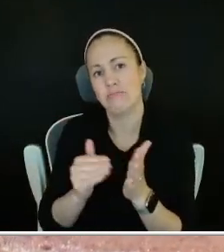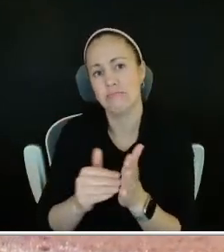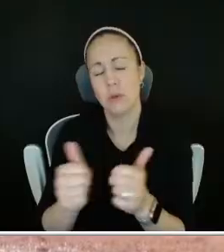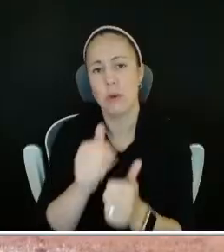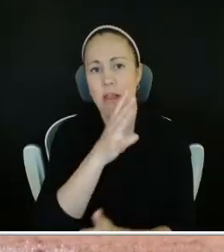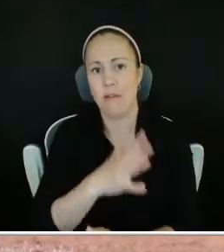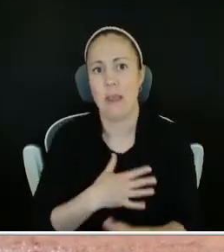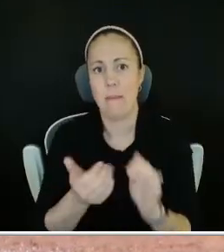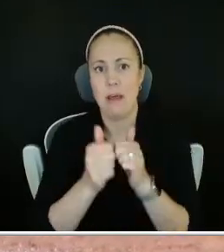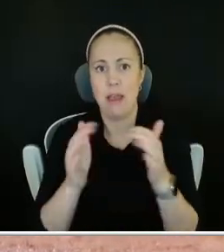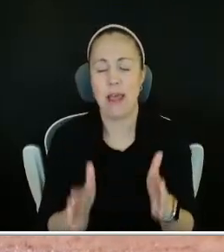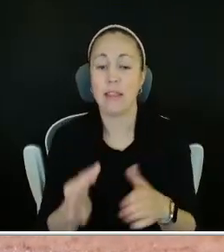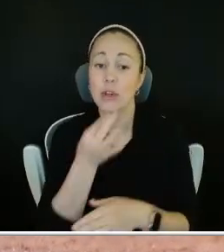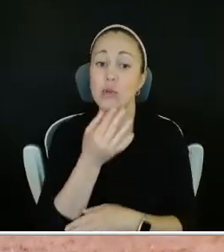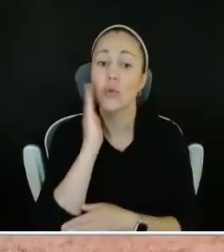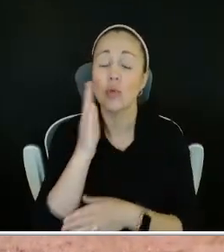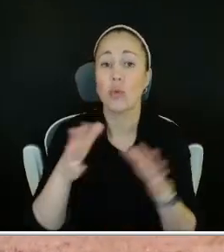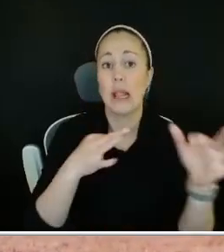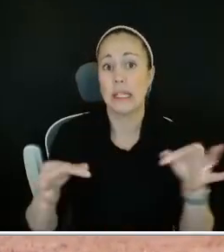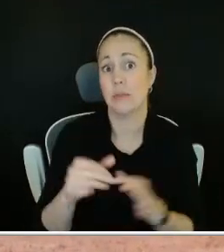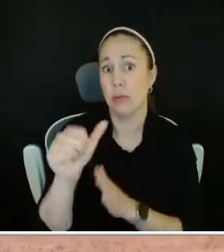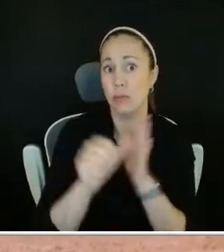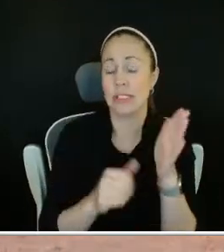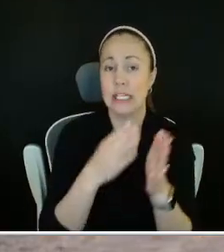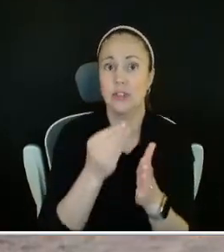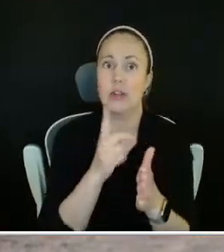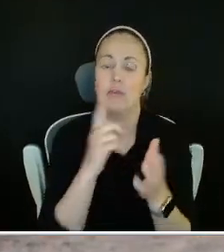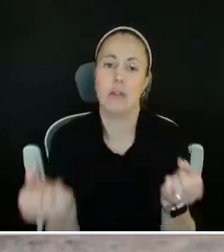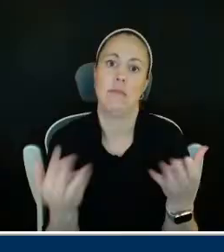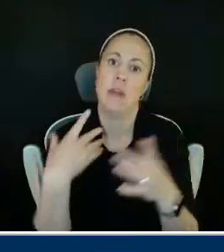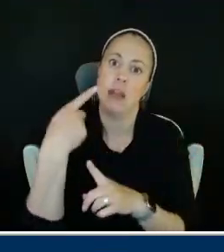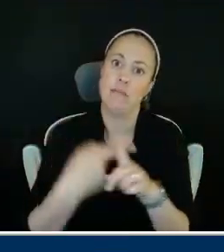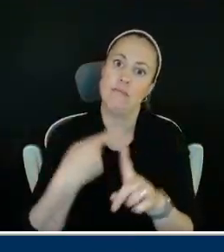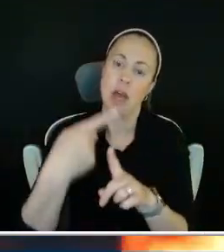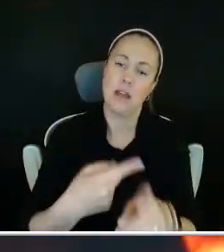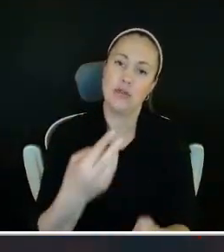the months-long rehab that has Lael Barnes back on the field.